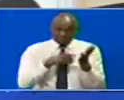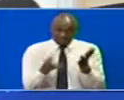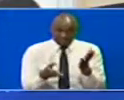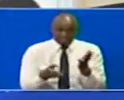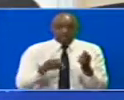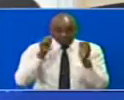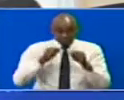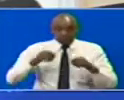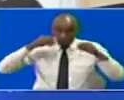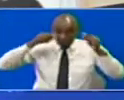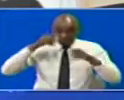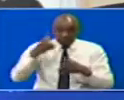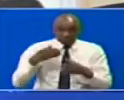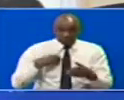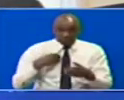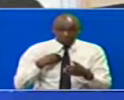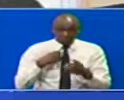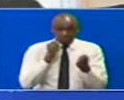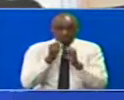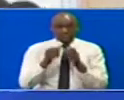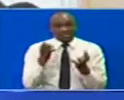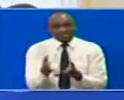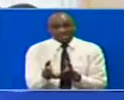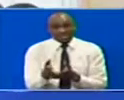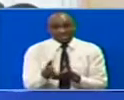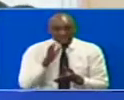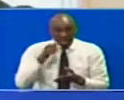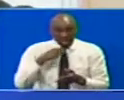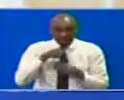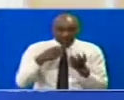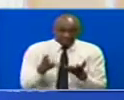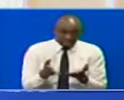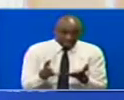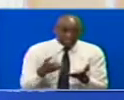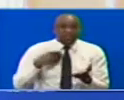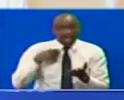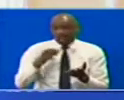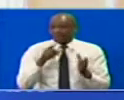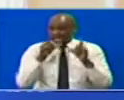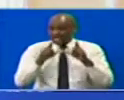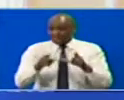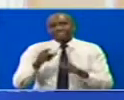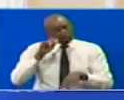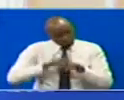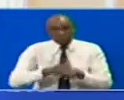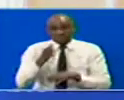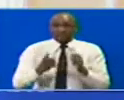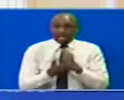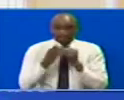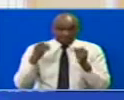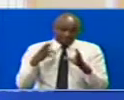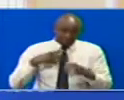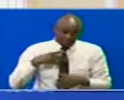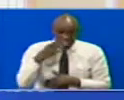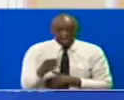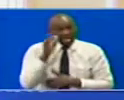we qualified on sporting grounds, that is on the field of play. Club license ni kitu mzuri ambayo itasaidia wachezaji, itasaidia